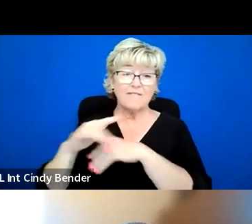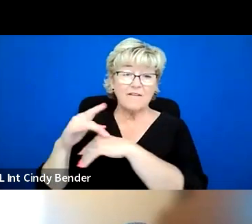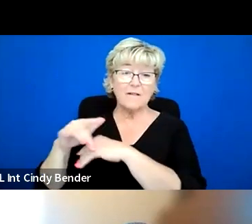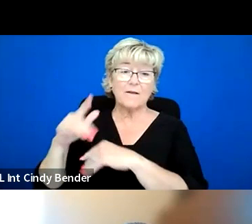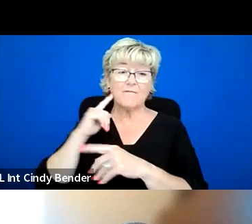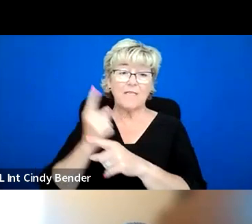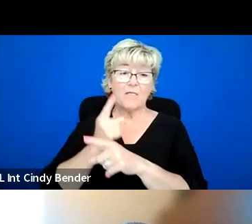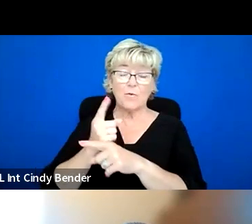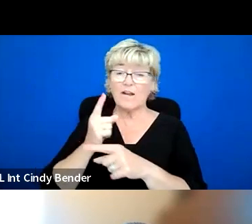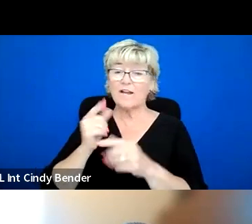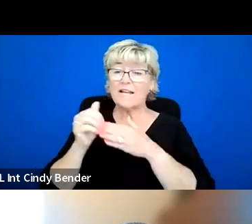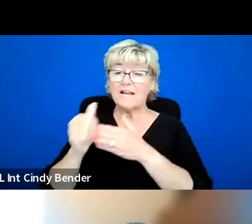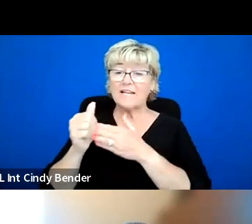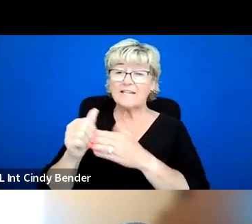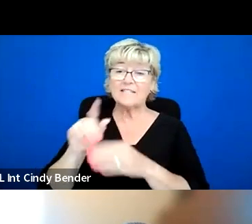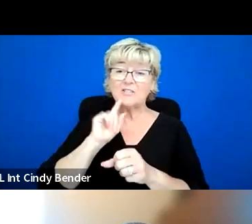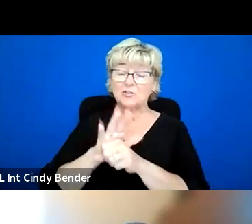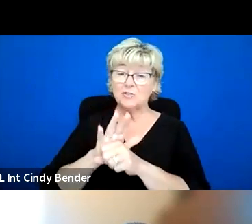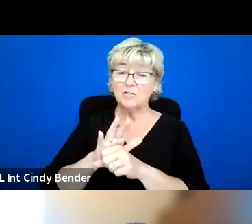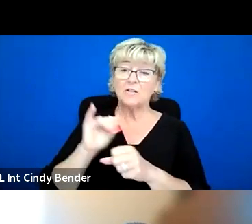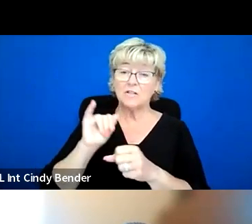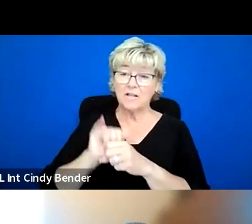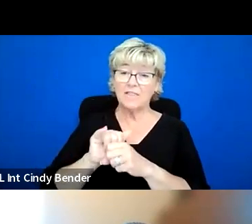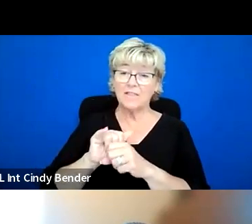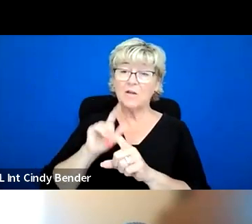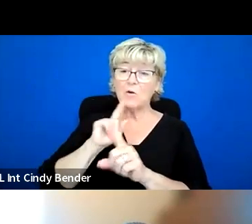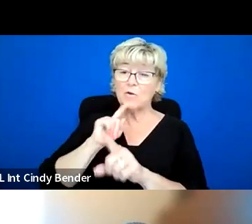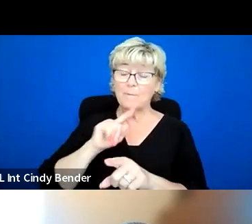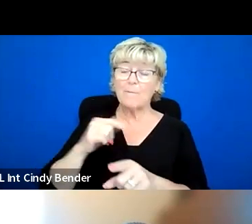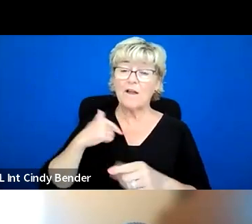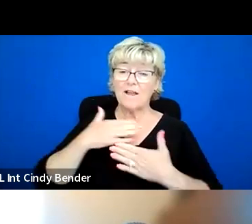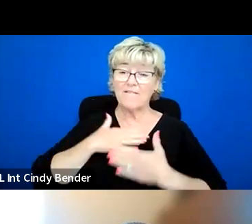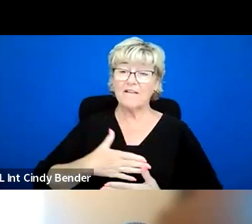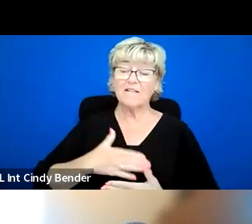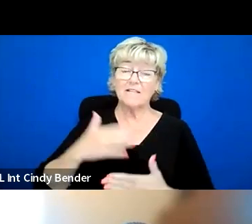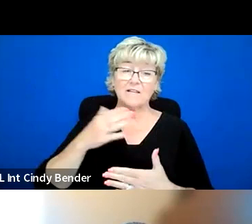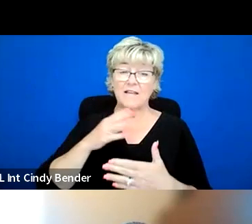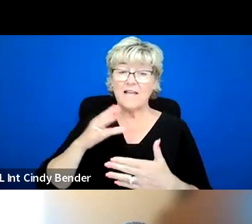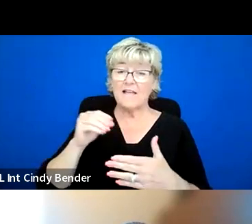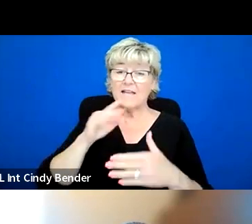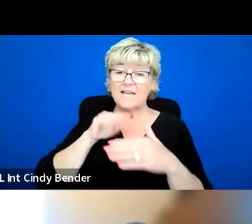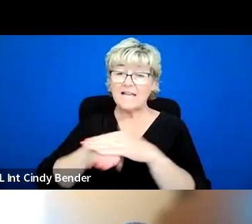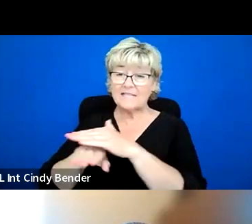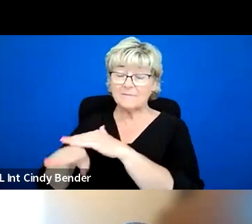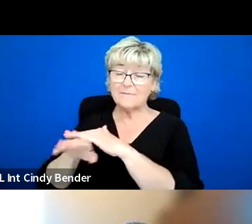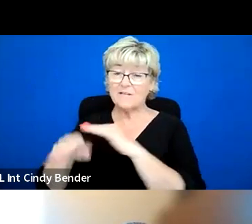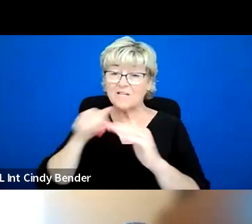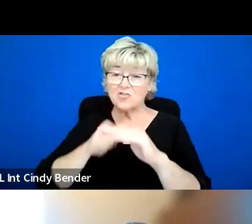guidance on. Ensuring that during the response, we do have physically and programmatically accessible shelters from the resources that